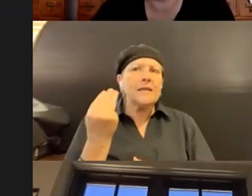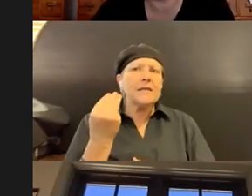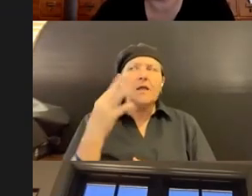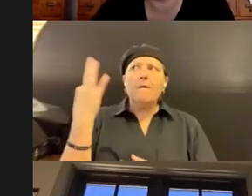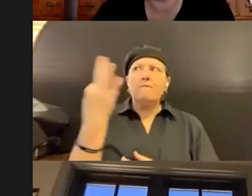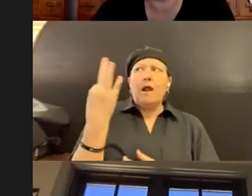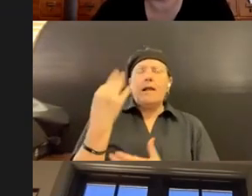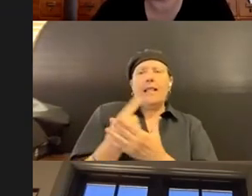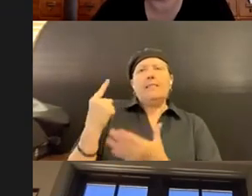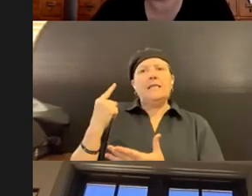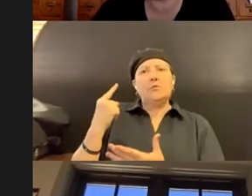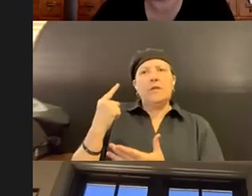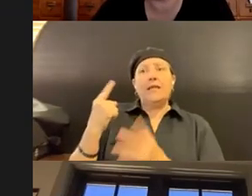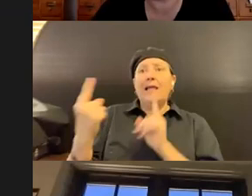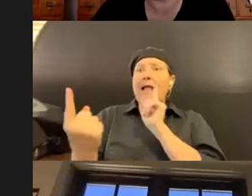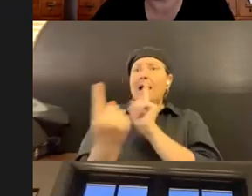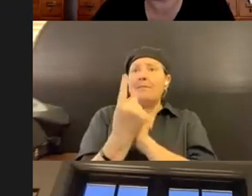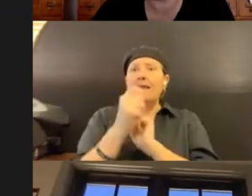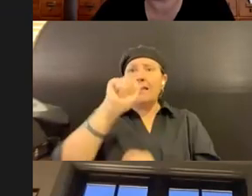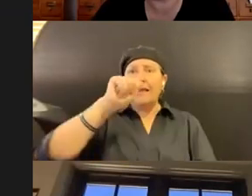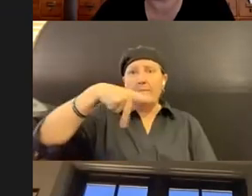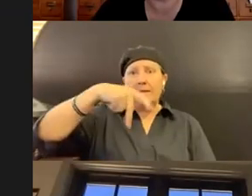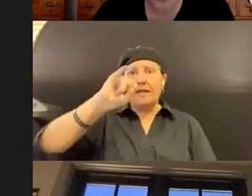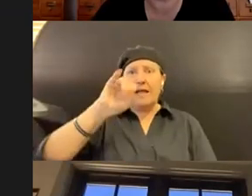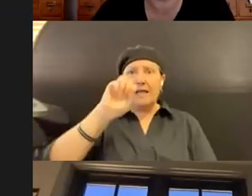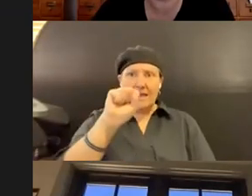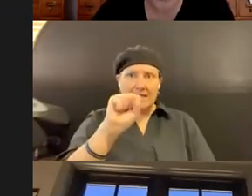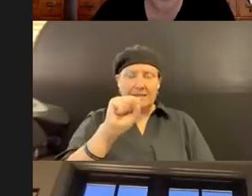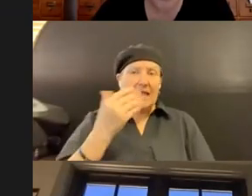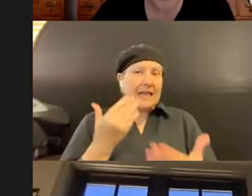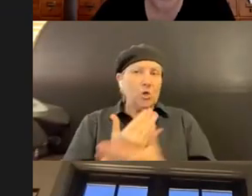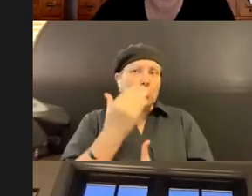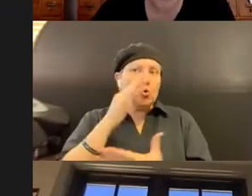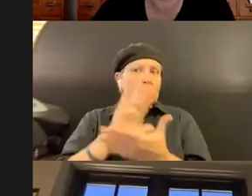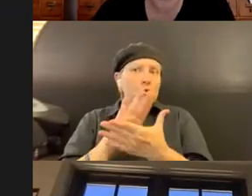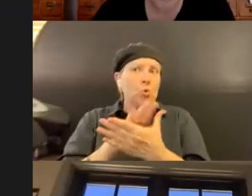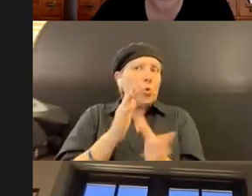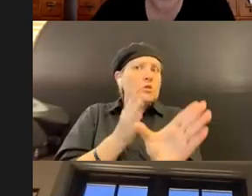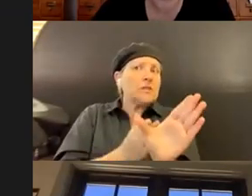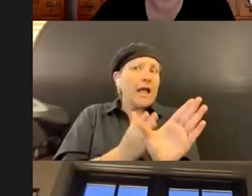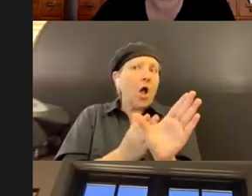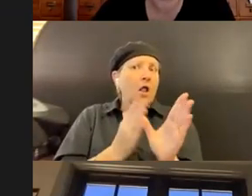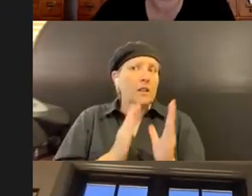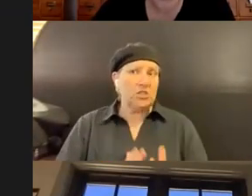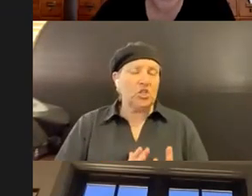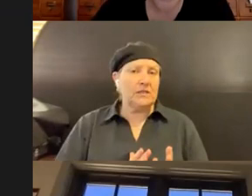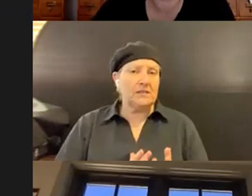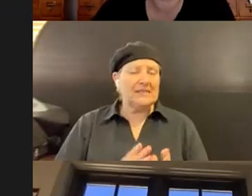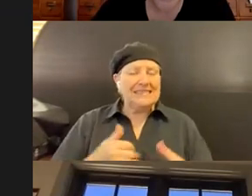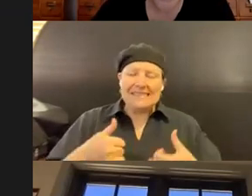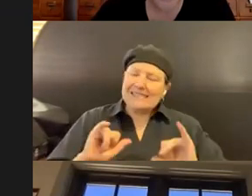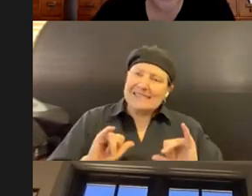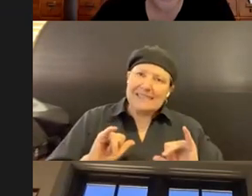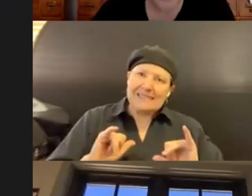week, I met the APIS, I met our new school psychologist, and we're still trying to get some clarity from the